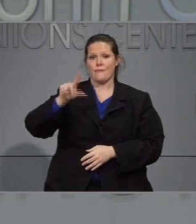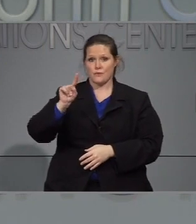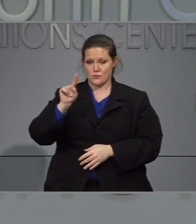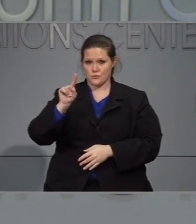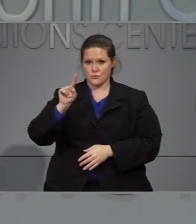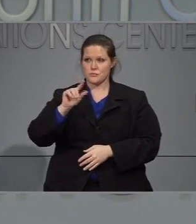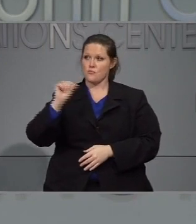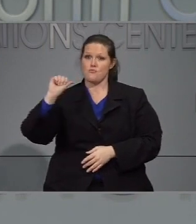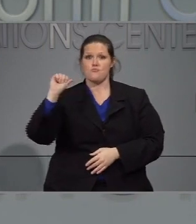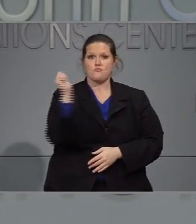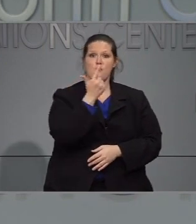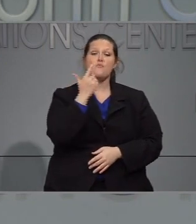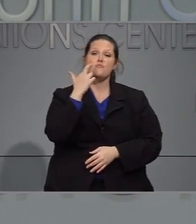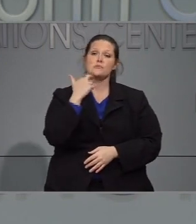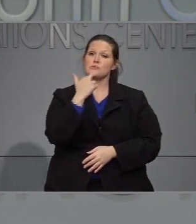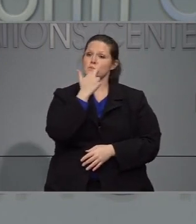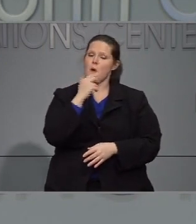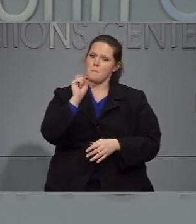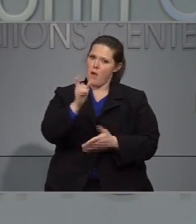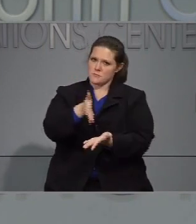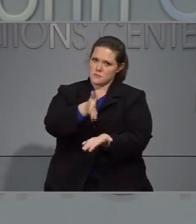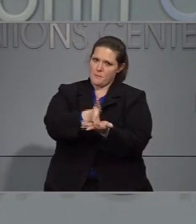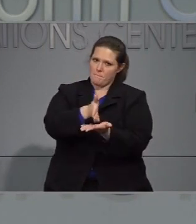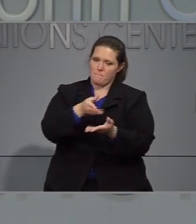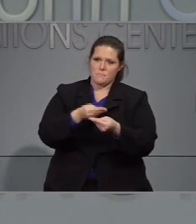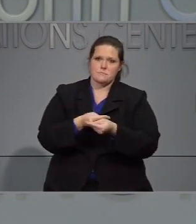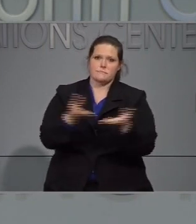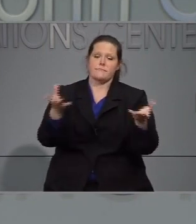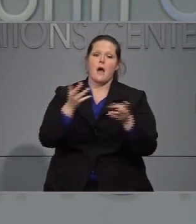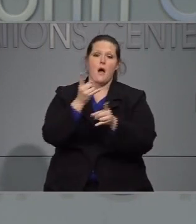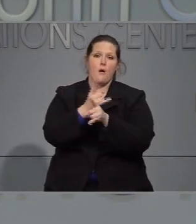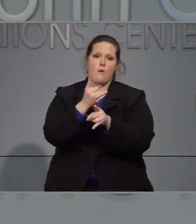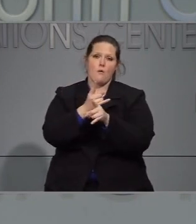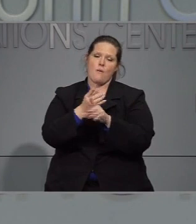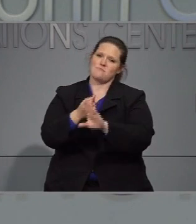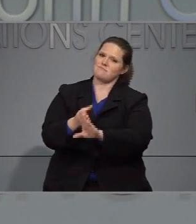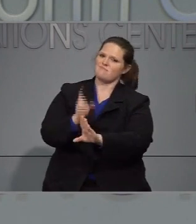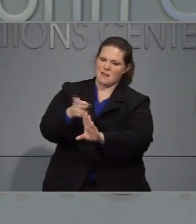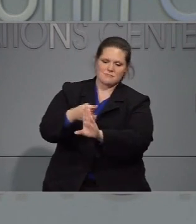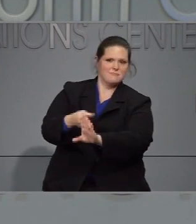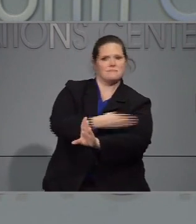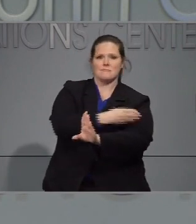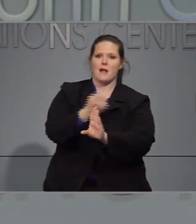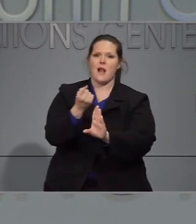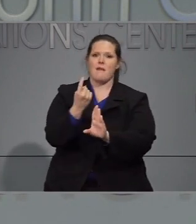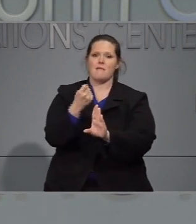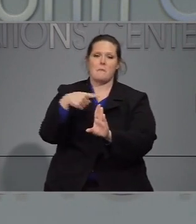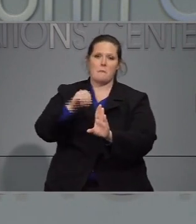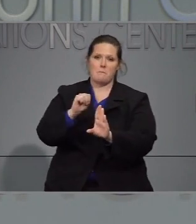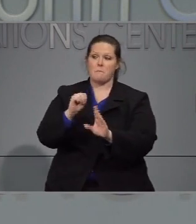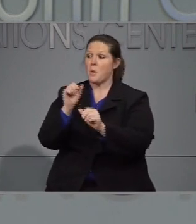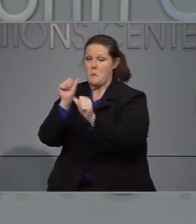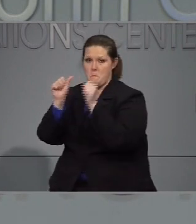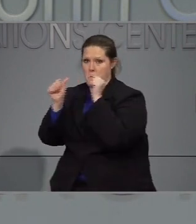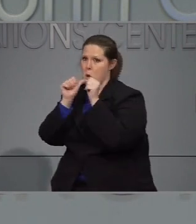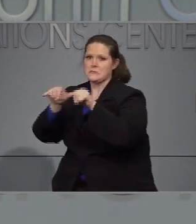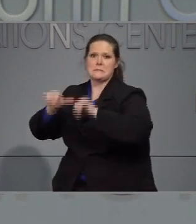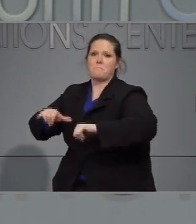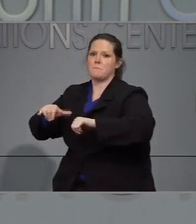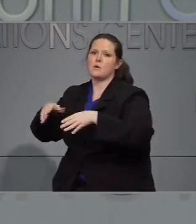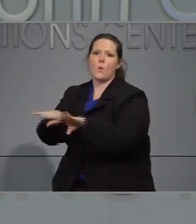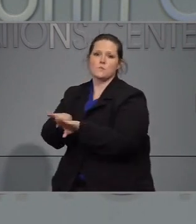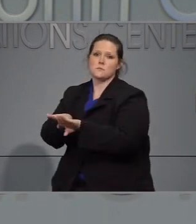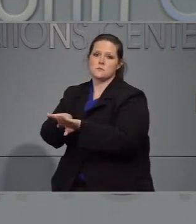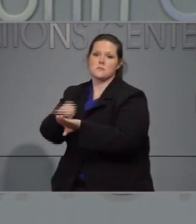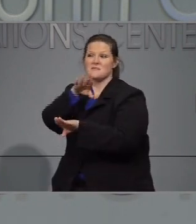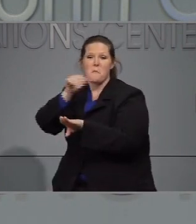stop selling alcoholic drinks after 11 p.m. Bars will remain closed. We've not yet opened